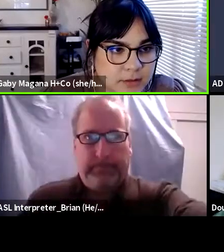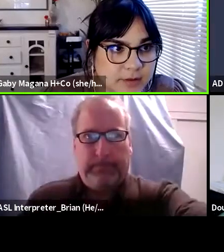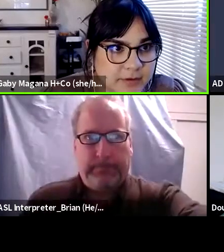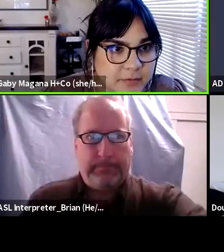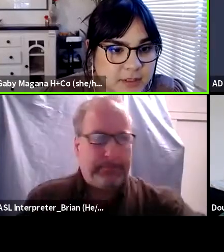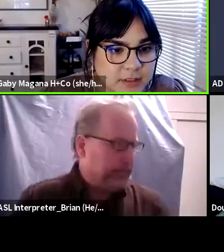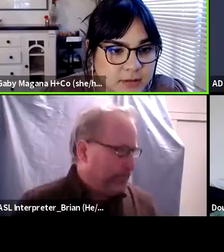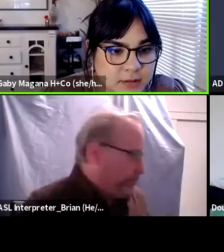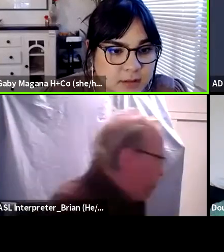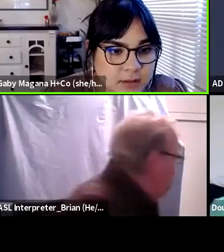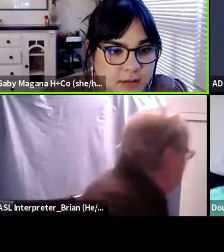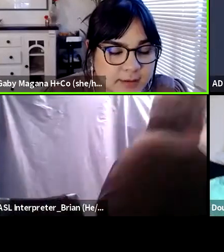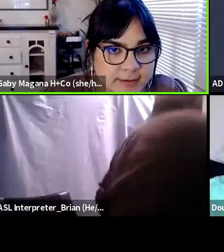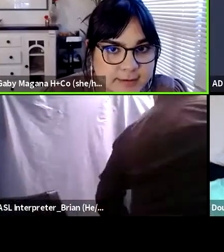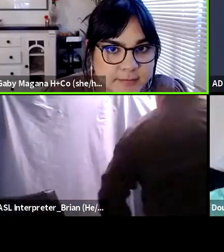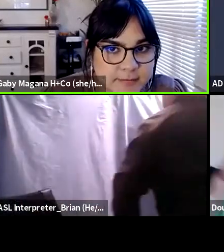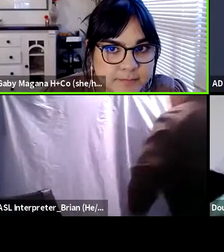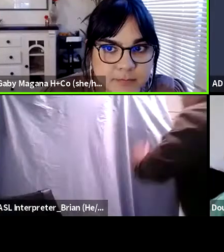Okay, we're good. Welcome, everyone.